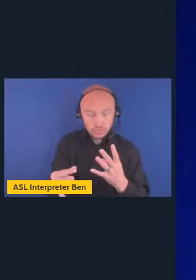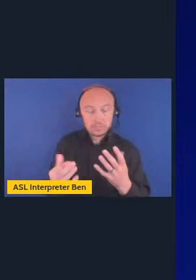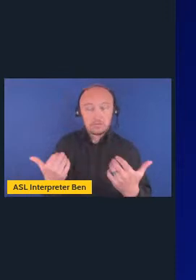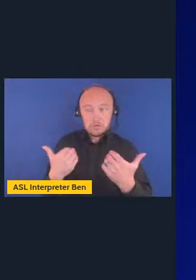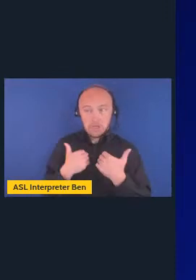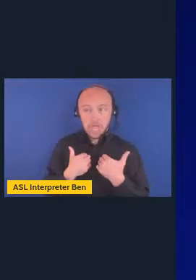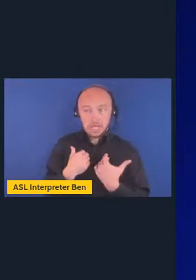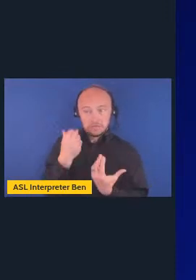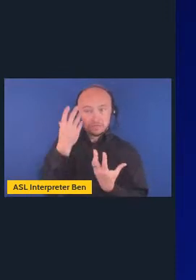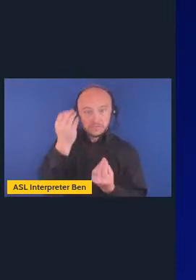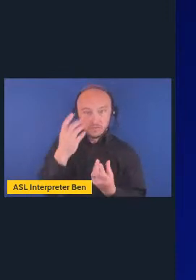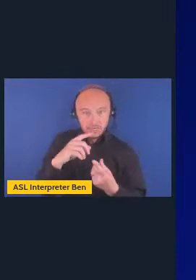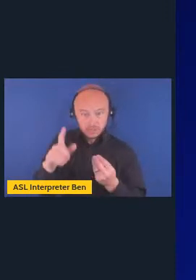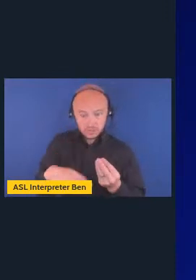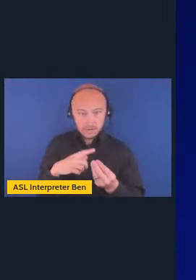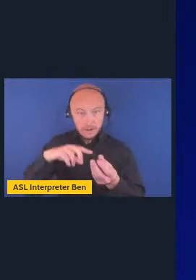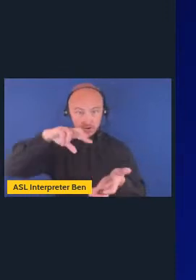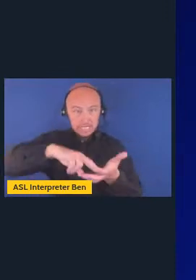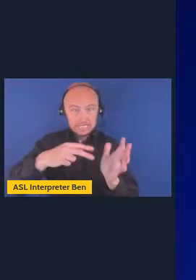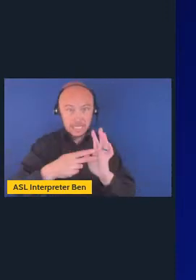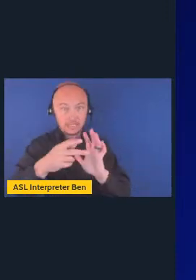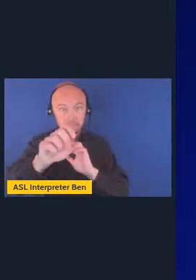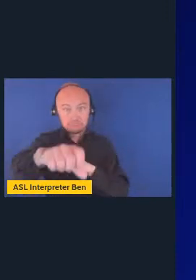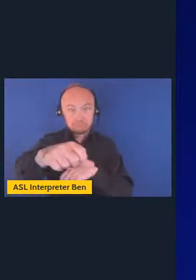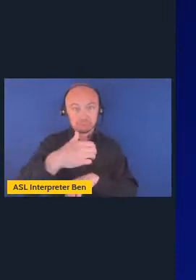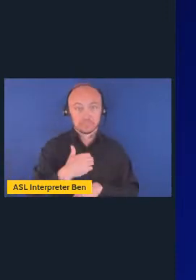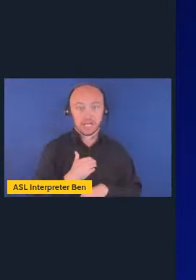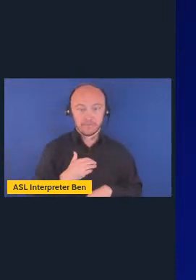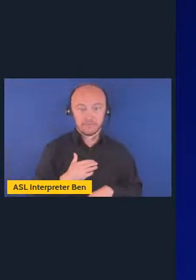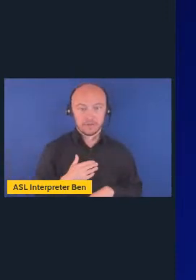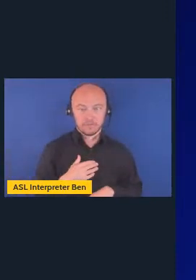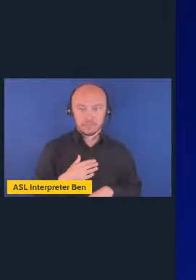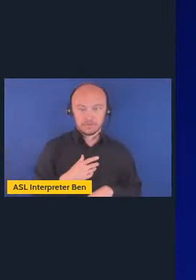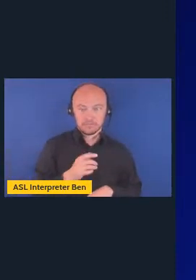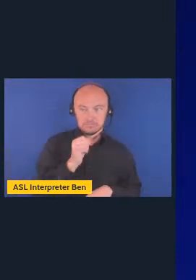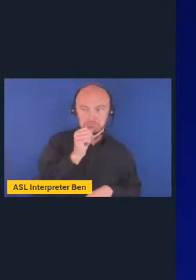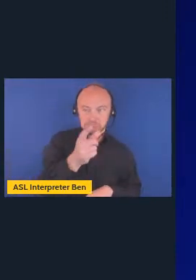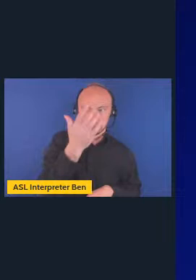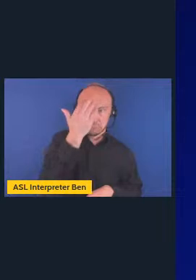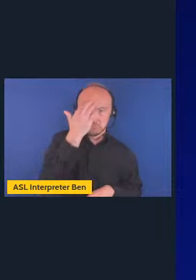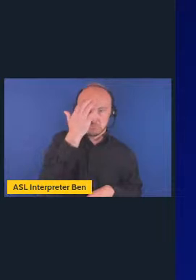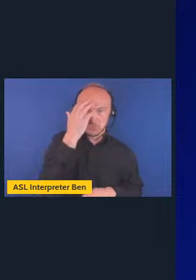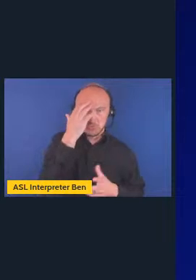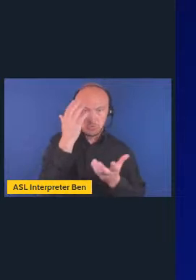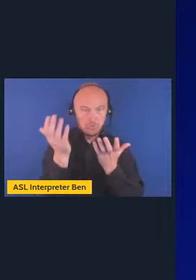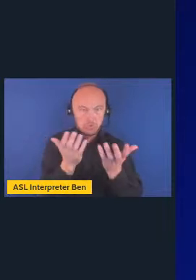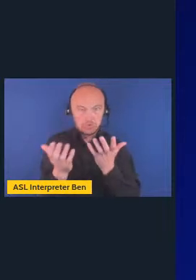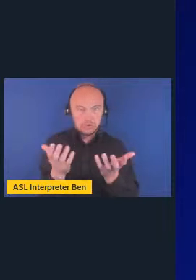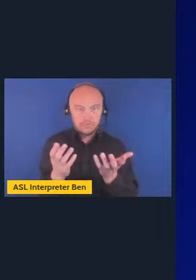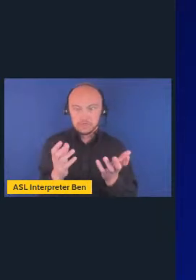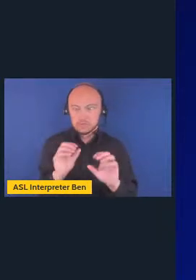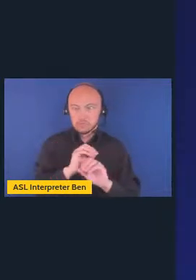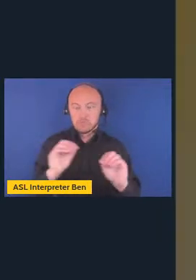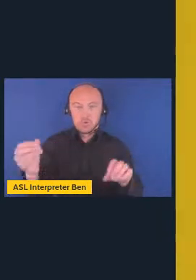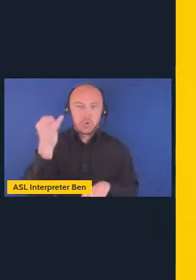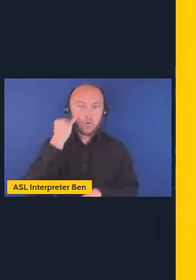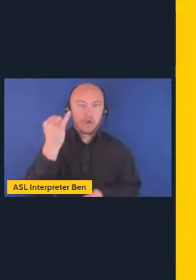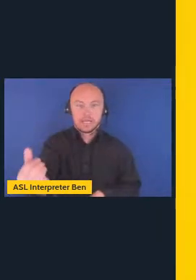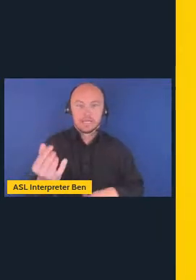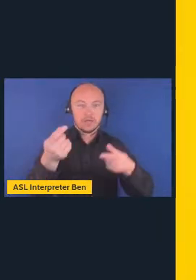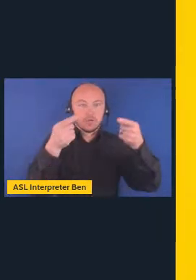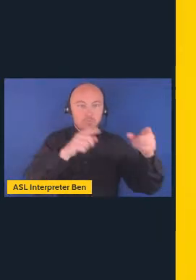indication of your intent, but if you're unfamiliar with the service, you have no idea what is going on.